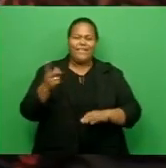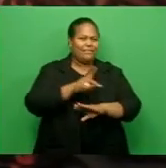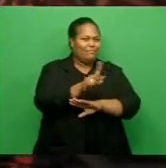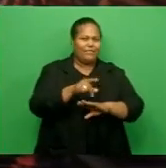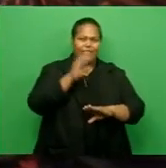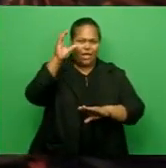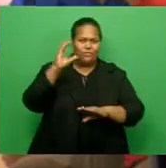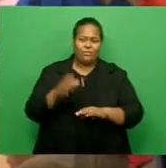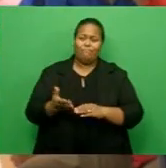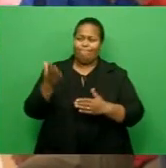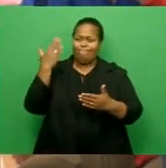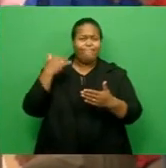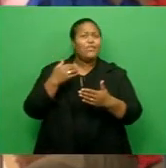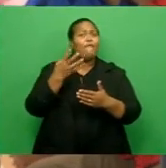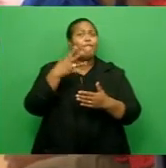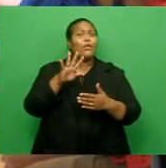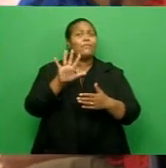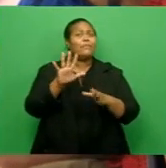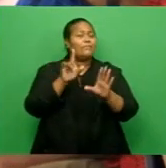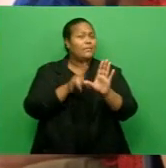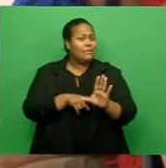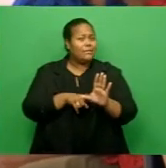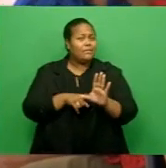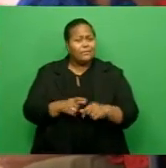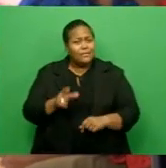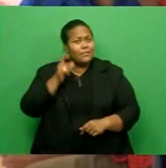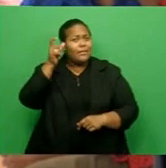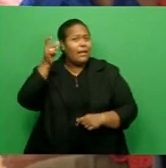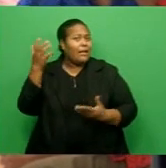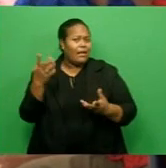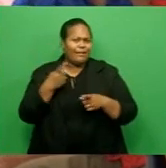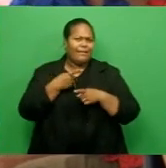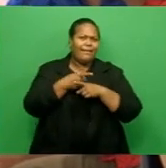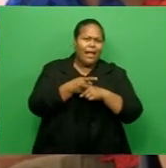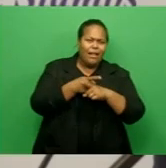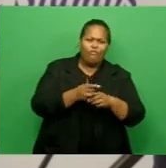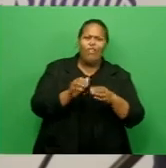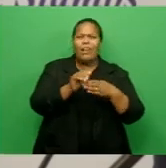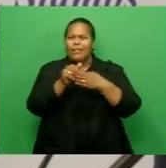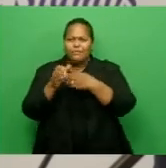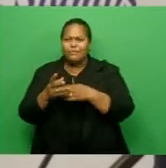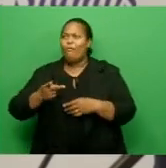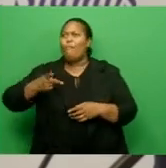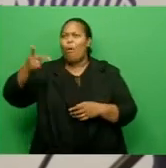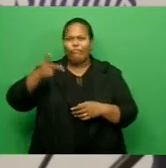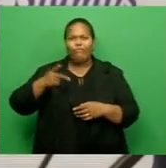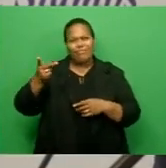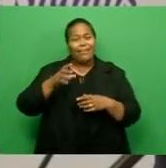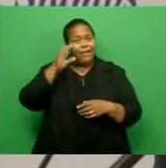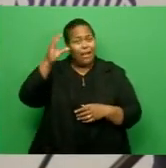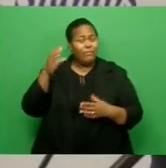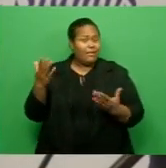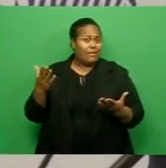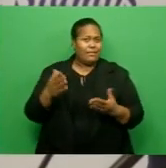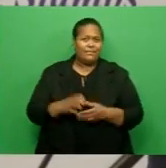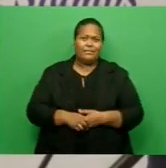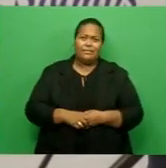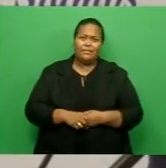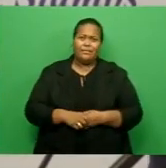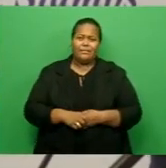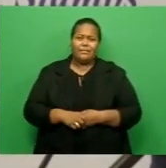past 45 years, under the care and guidance of leaders of both countries, and with the joint